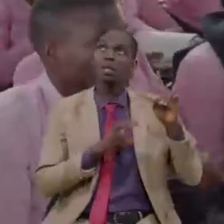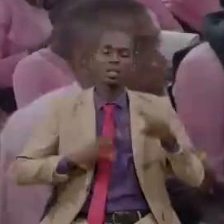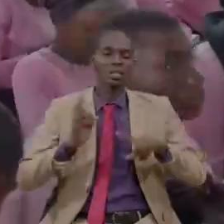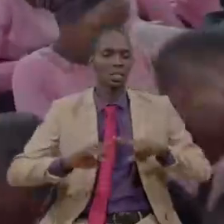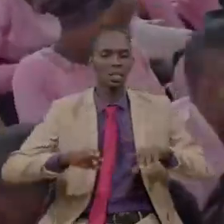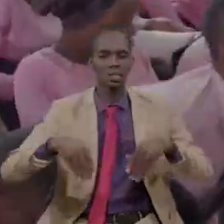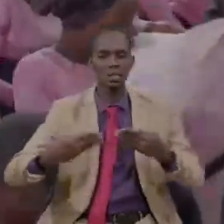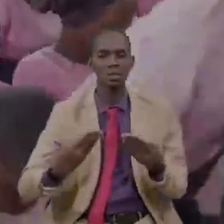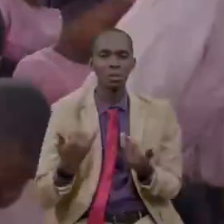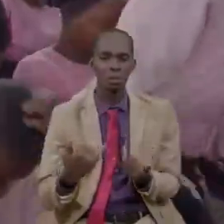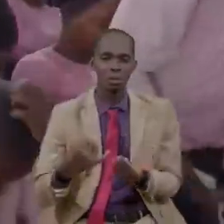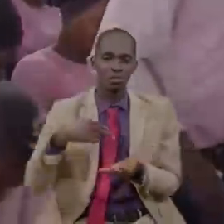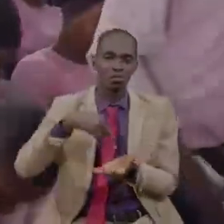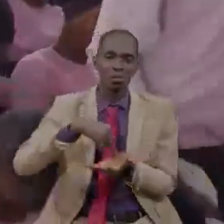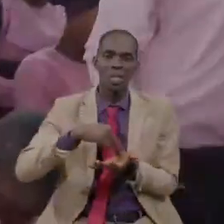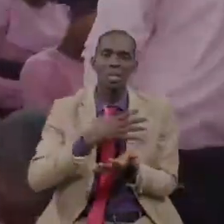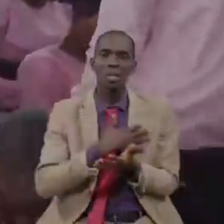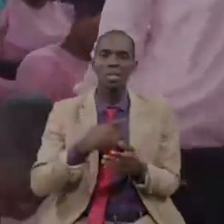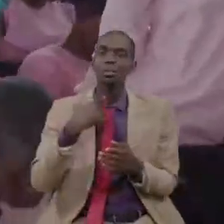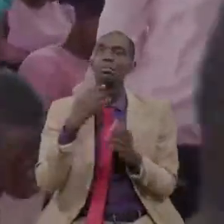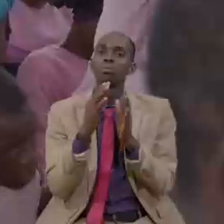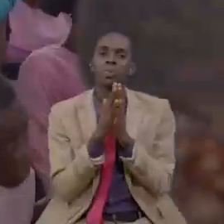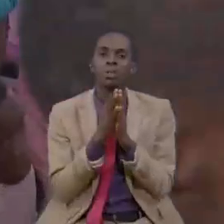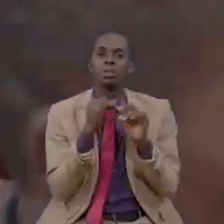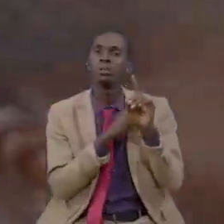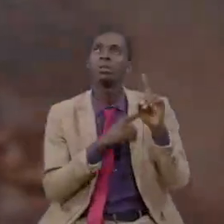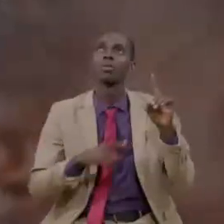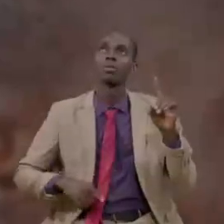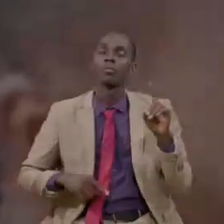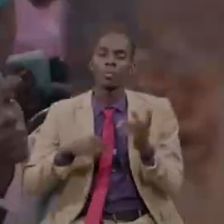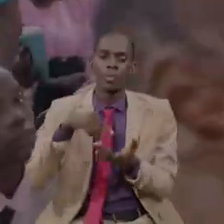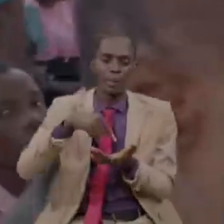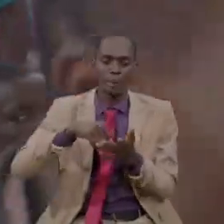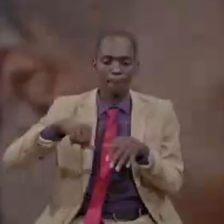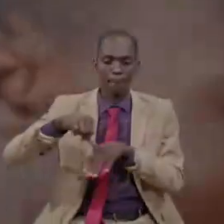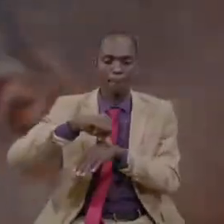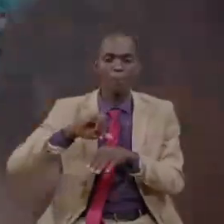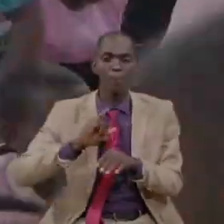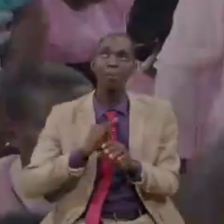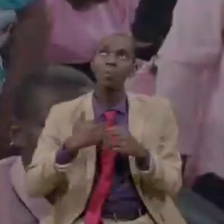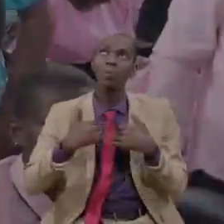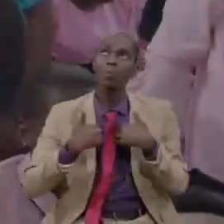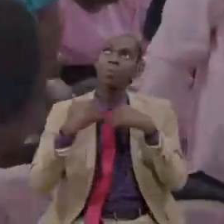Lord, this anointing I have got,